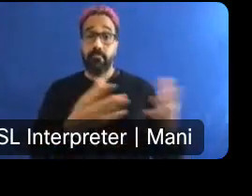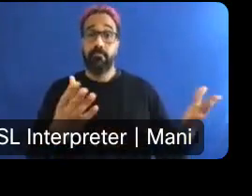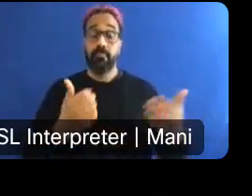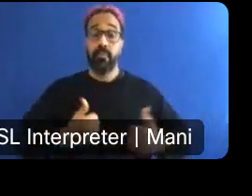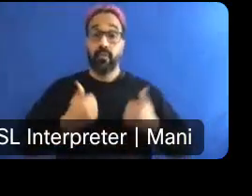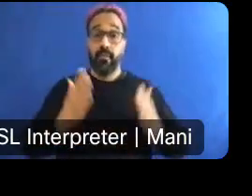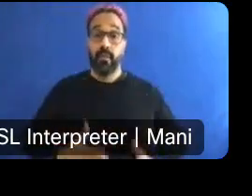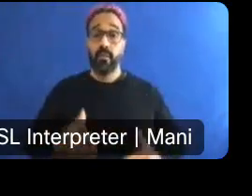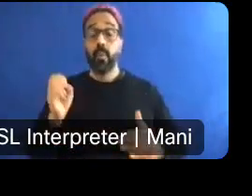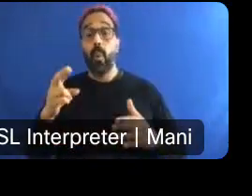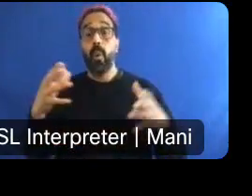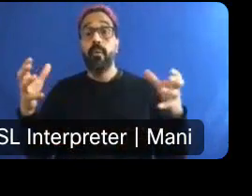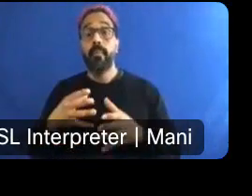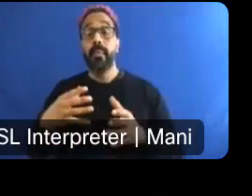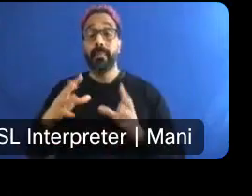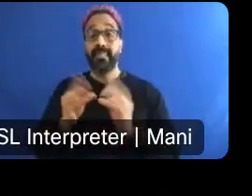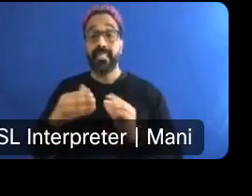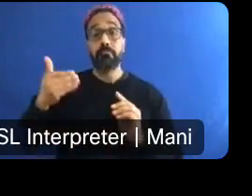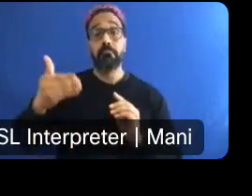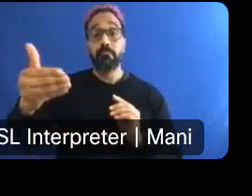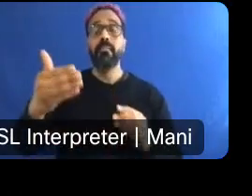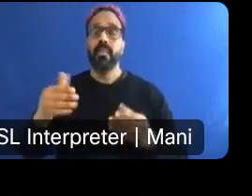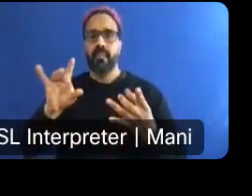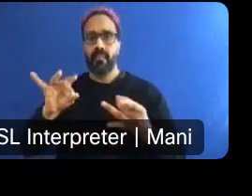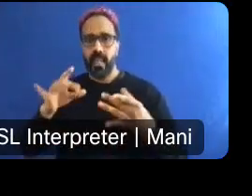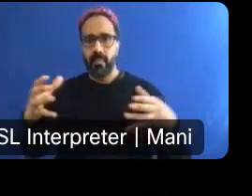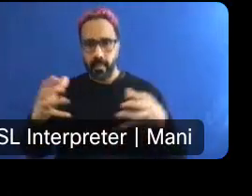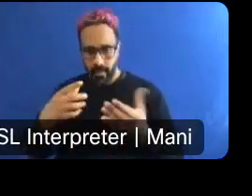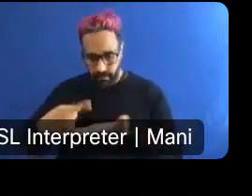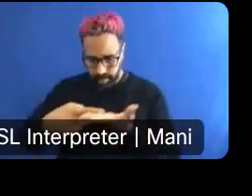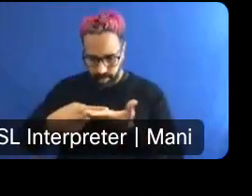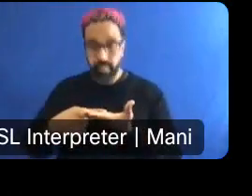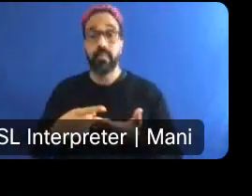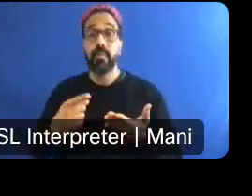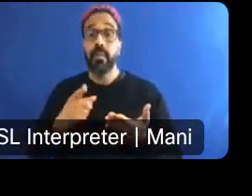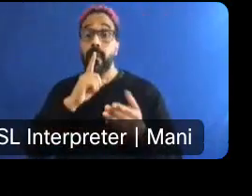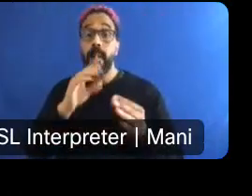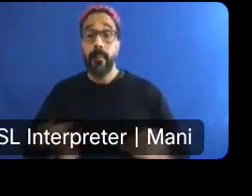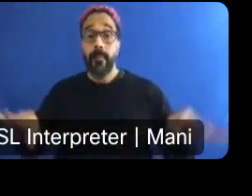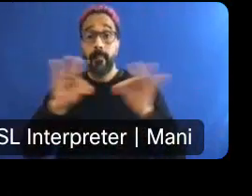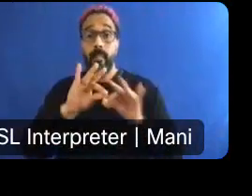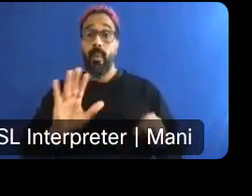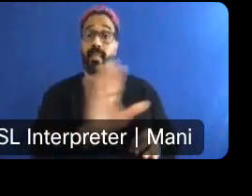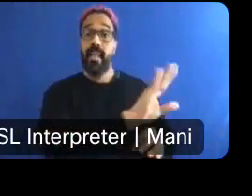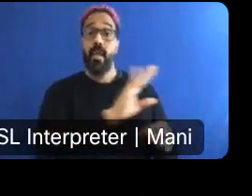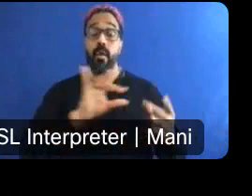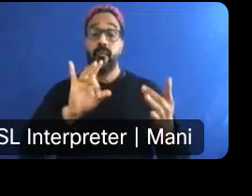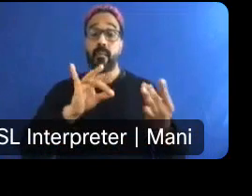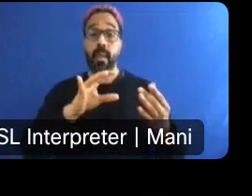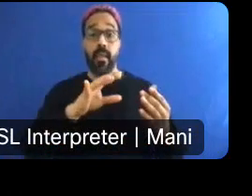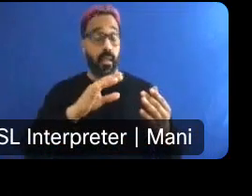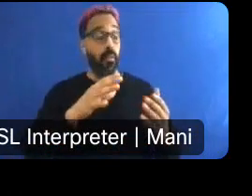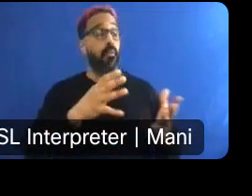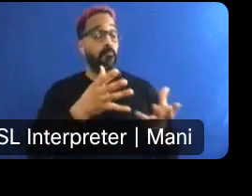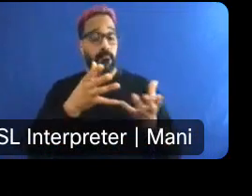meetings. And so with this feedback, it's important to take it, review it, and implement it to ensure that